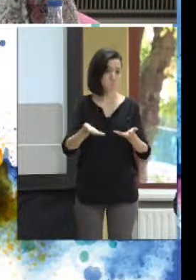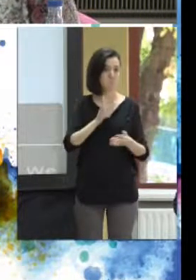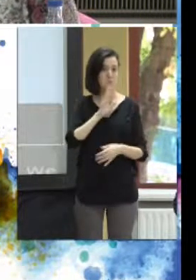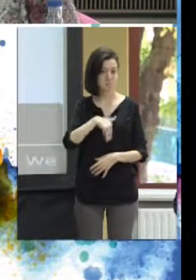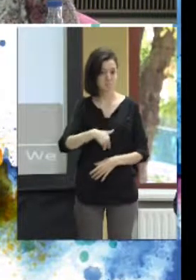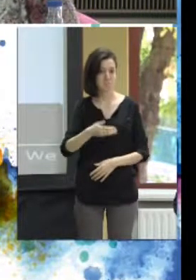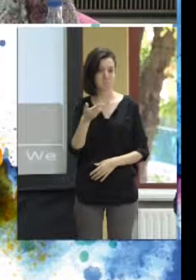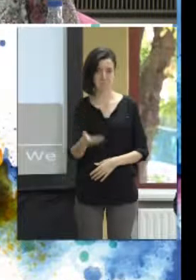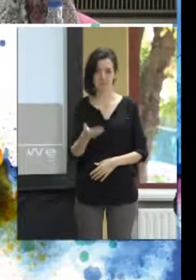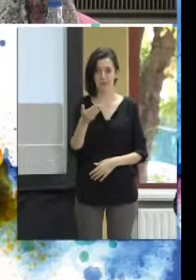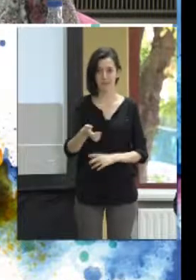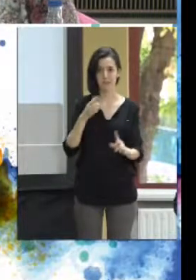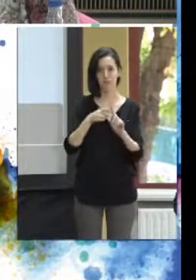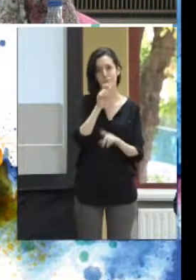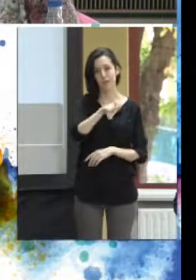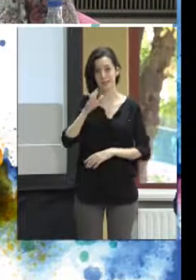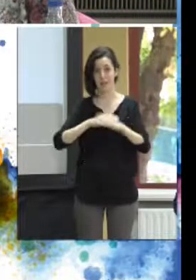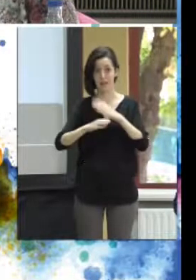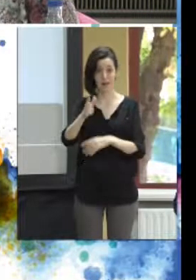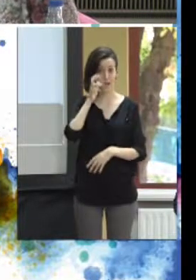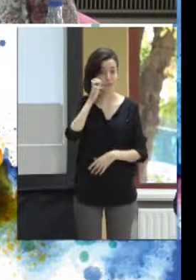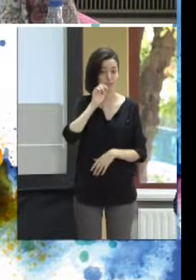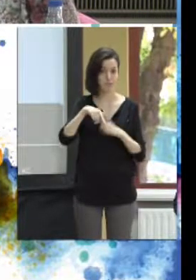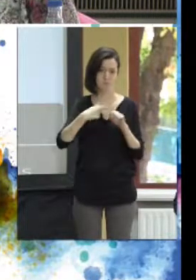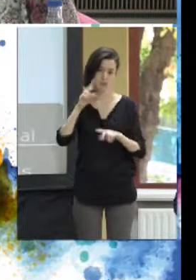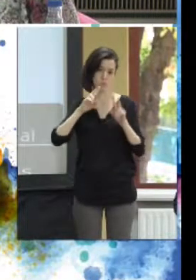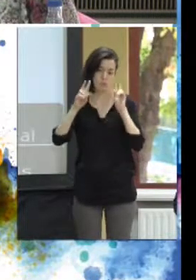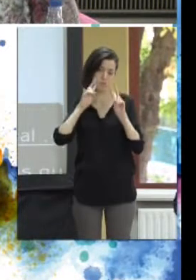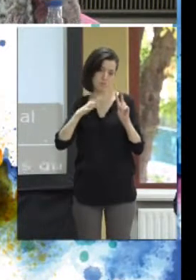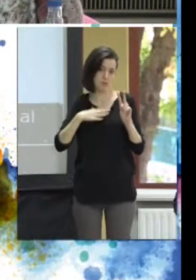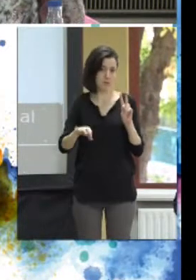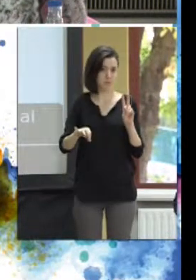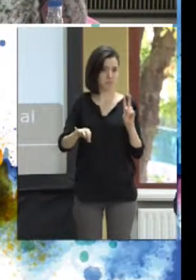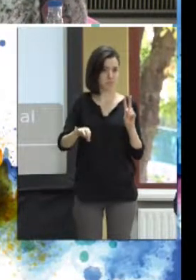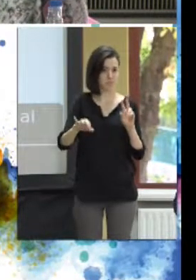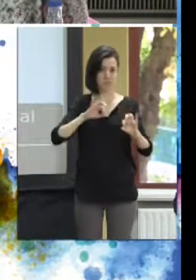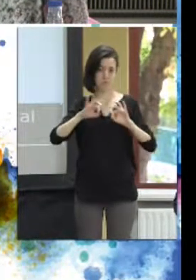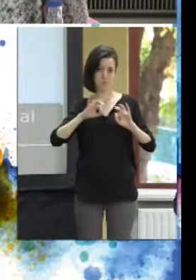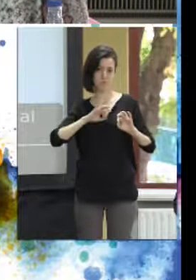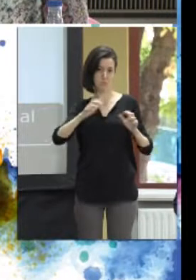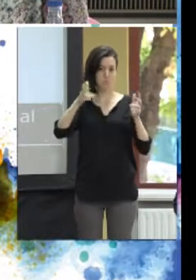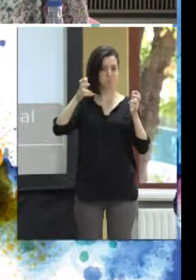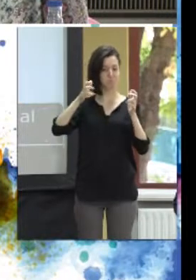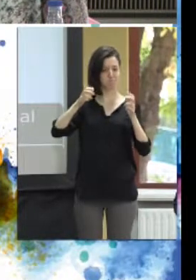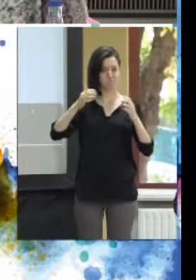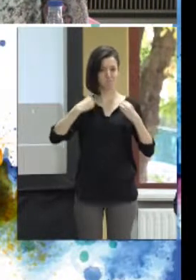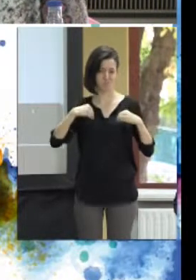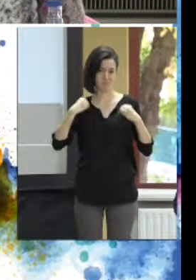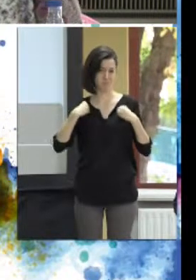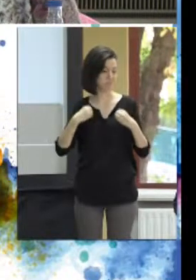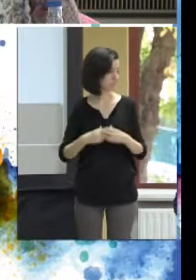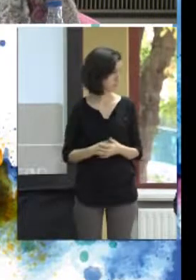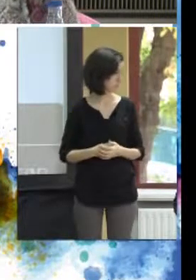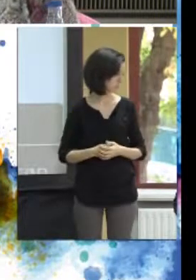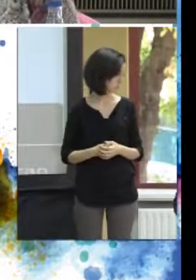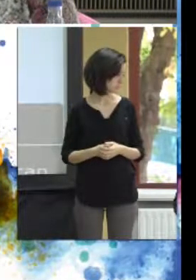a major supply so that disabled people can enjoy from going to the